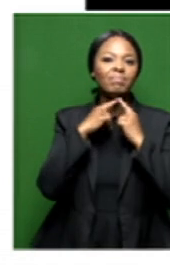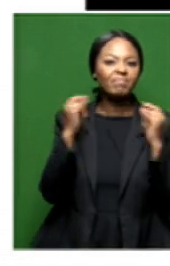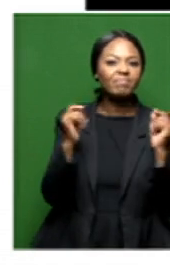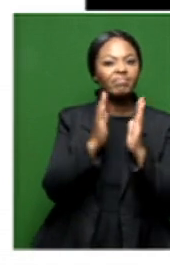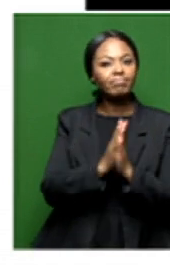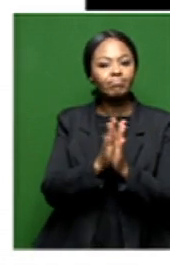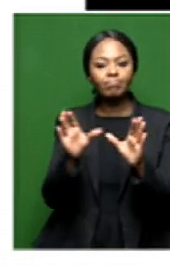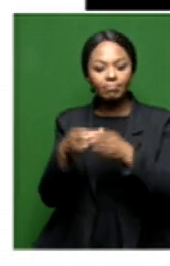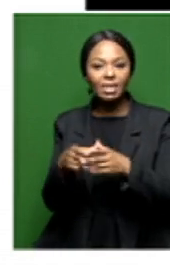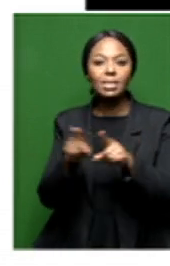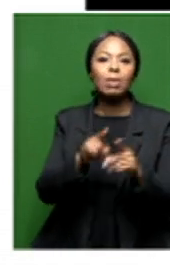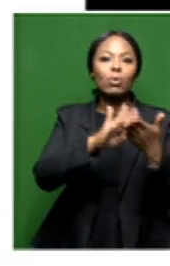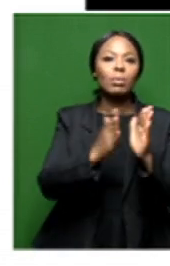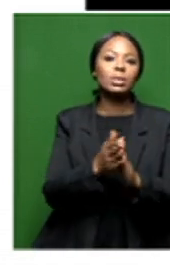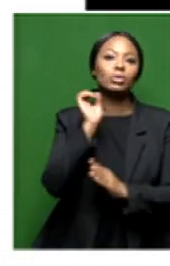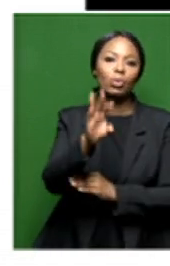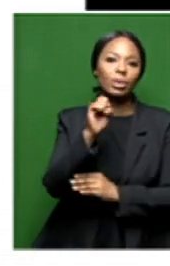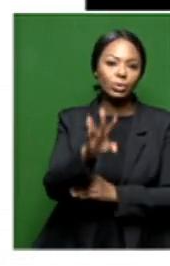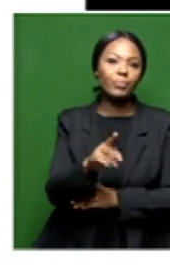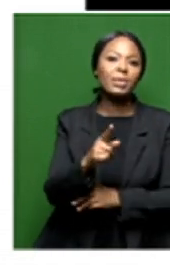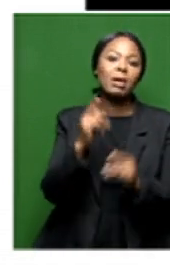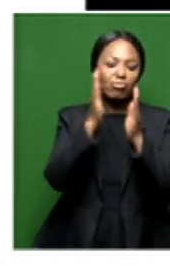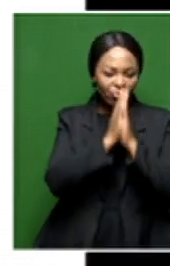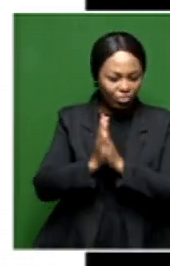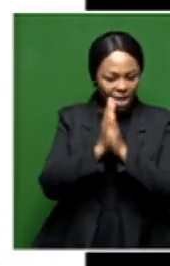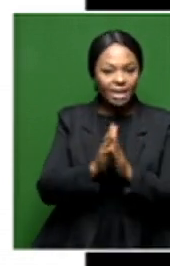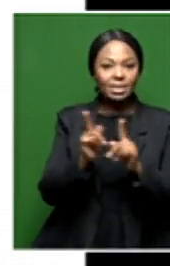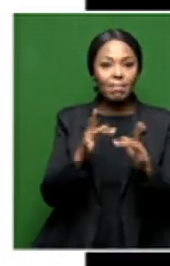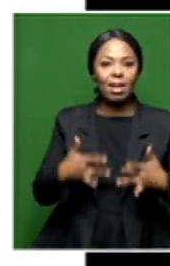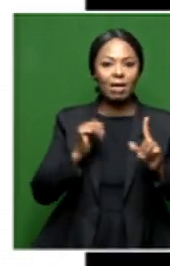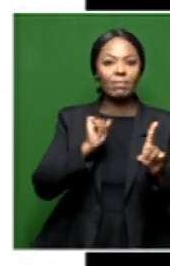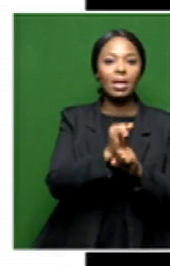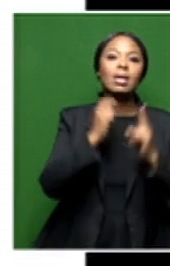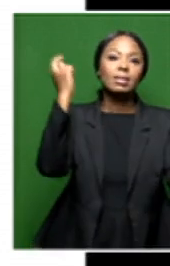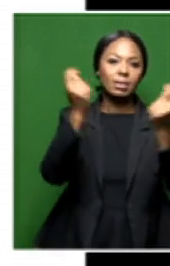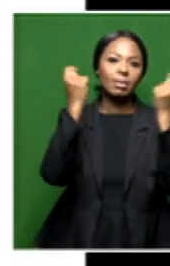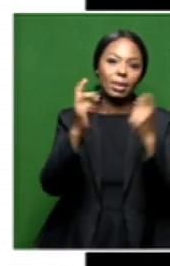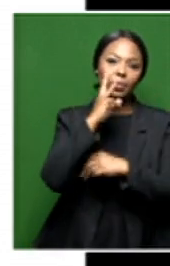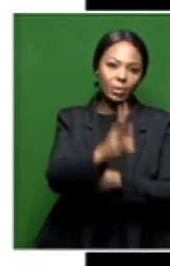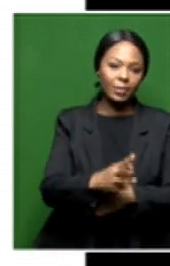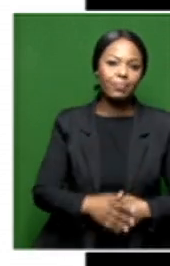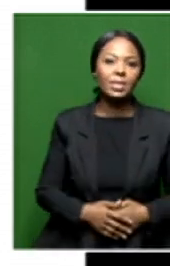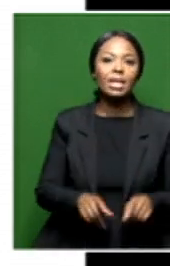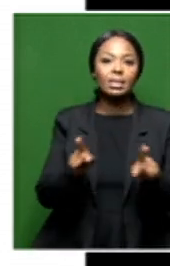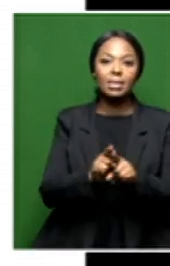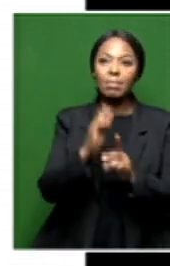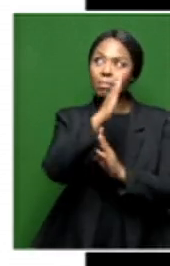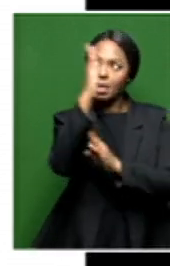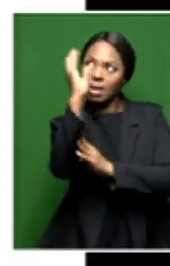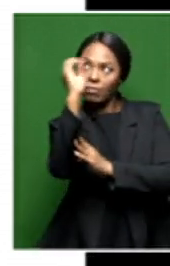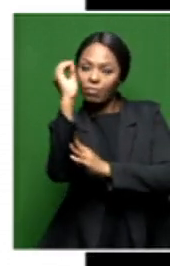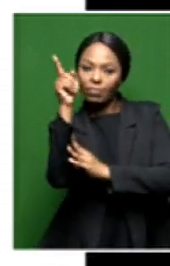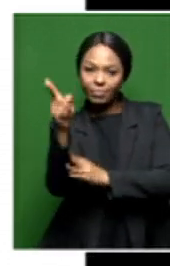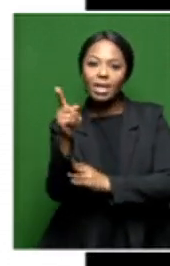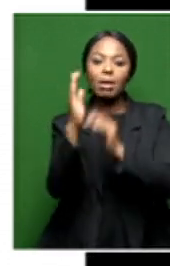Soweto as we pray and celebrate his life. That will be midday today. And then in the evening, of course, we will continue with the